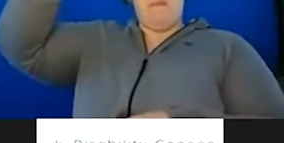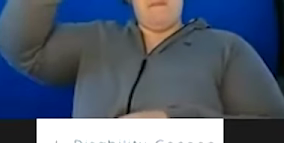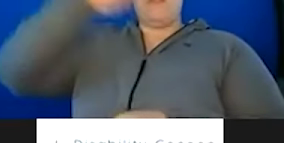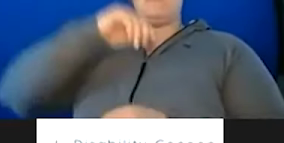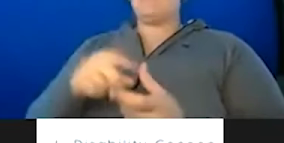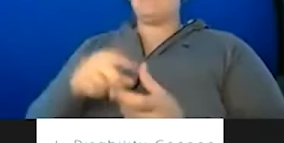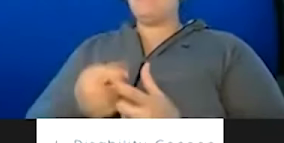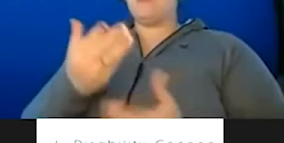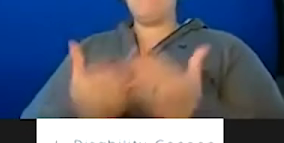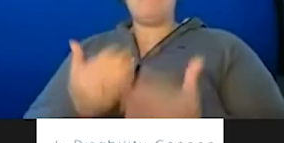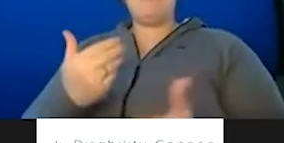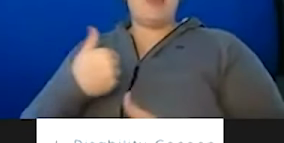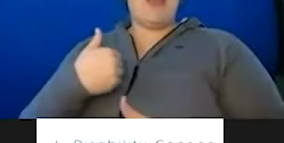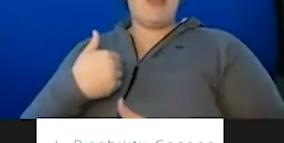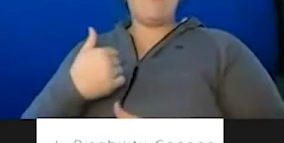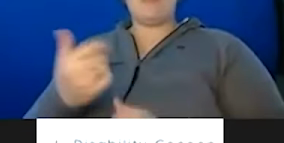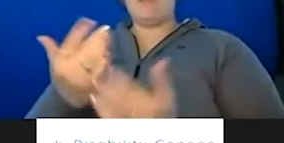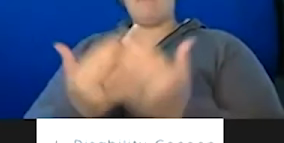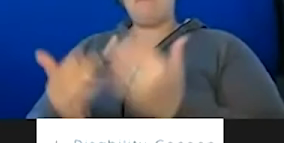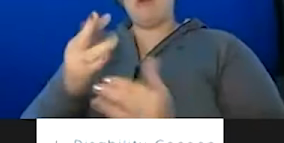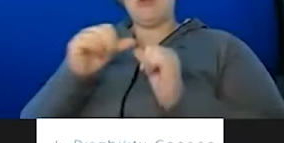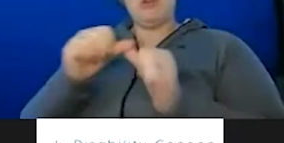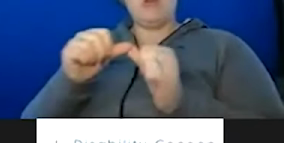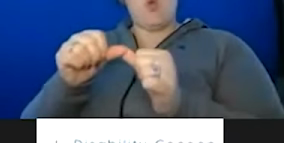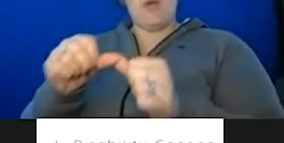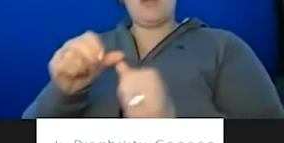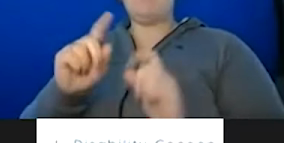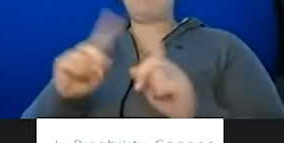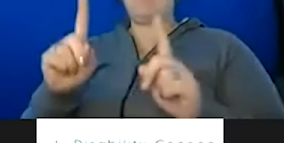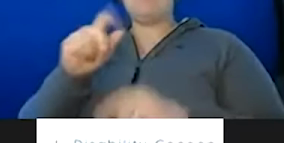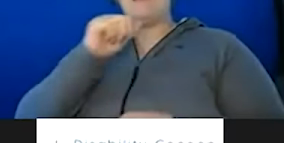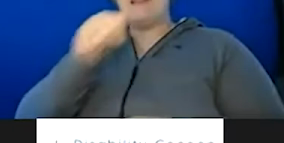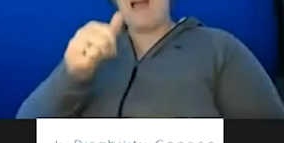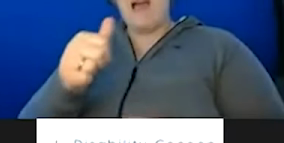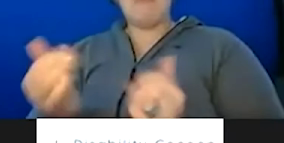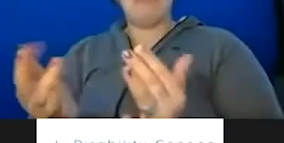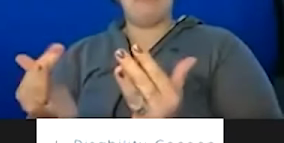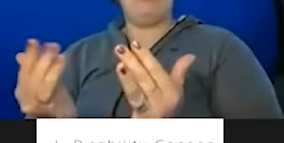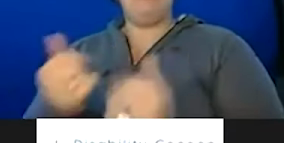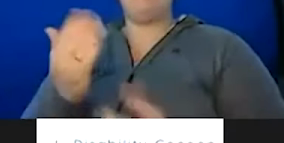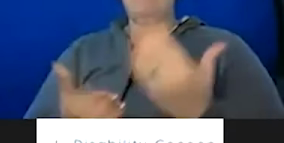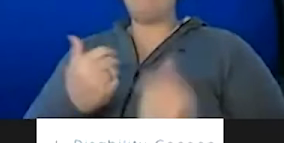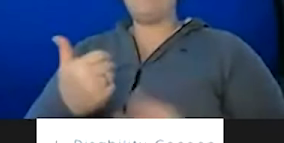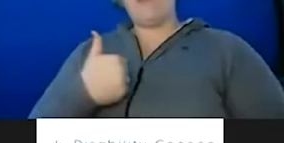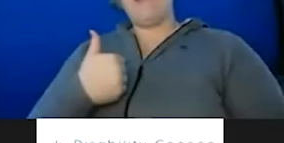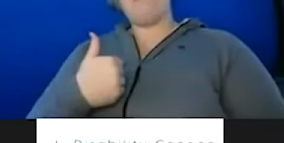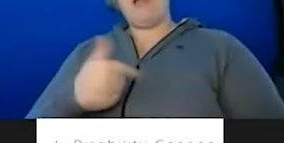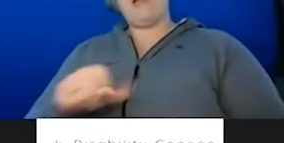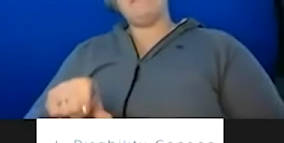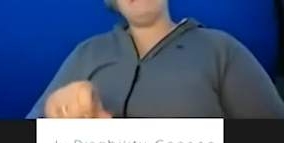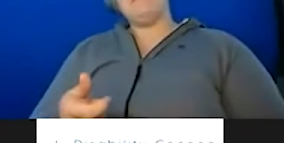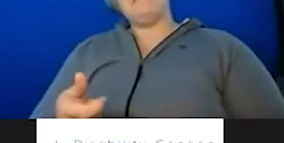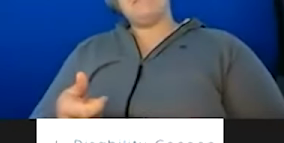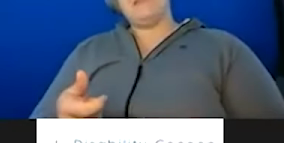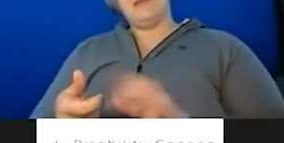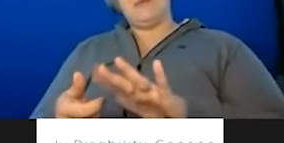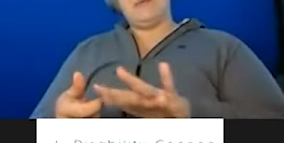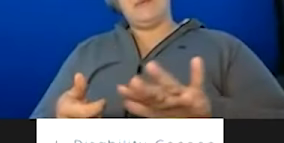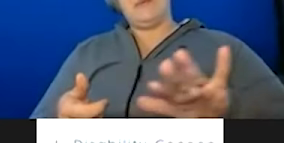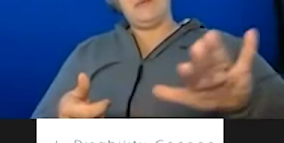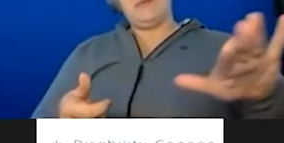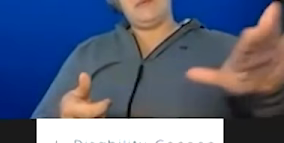leaving a burner on but unlit. Now, when the gas sensor detects that there is a gas leak, what